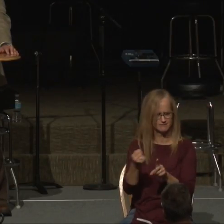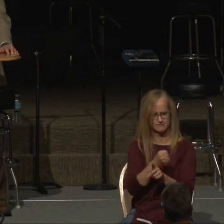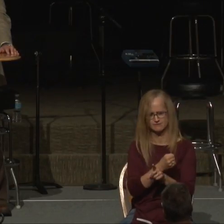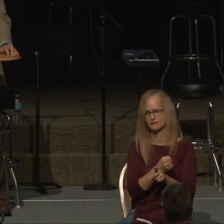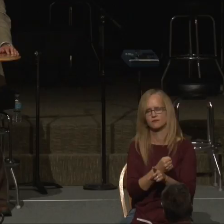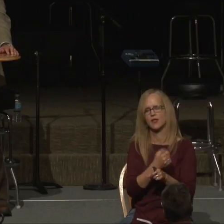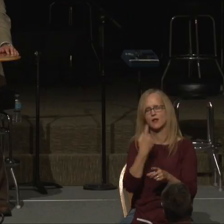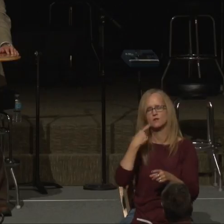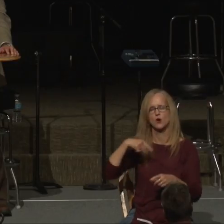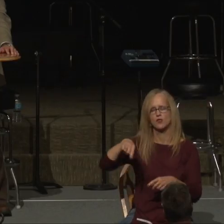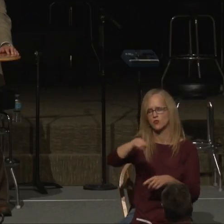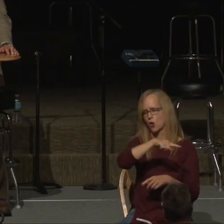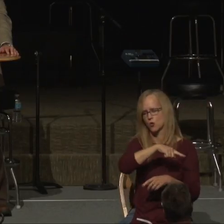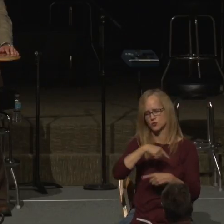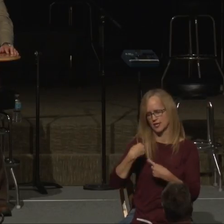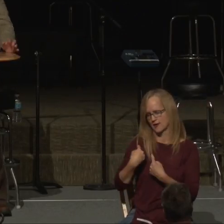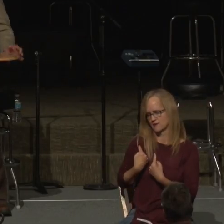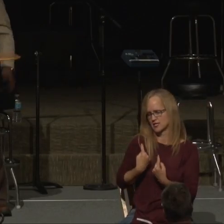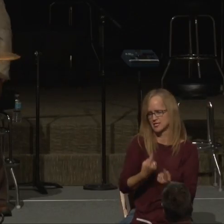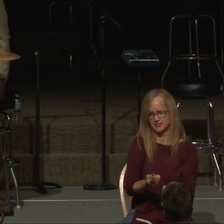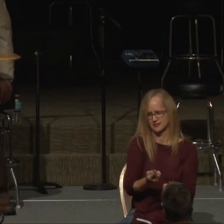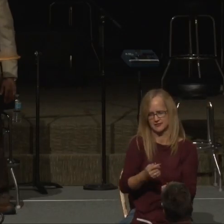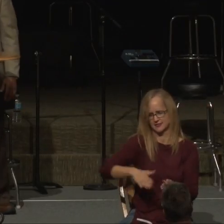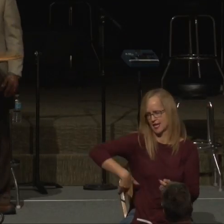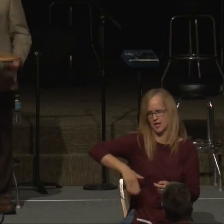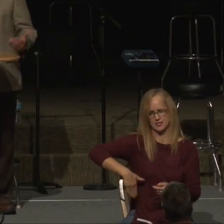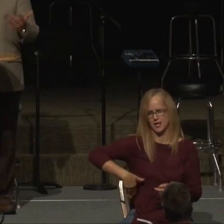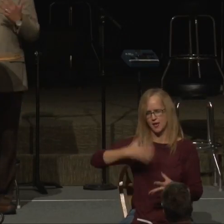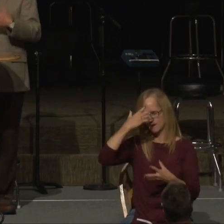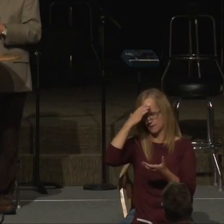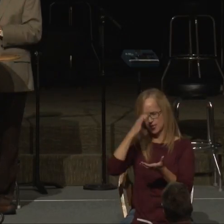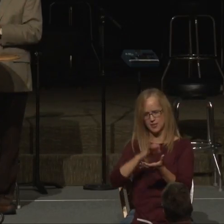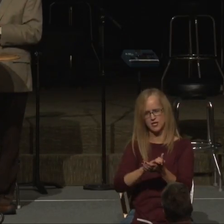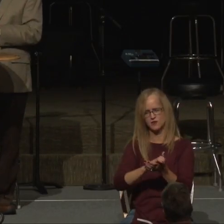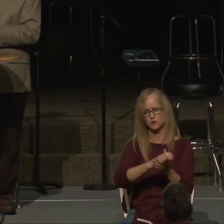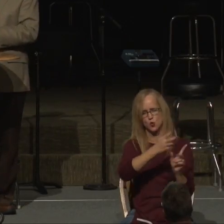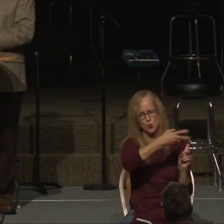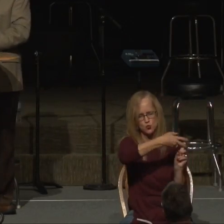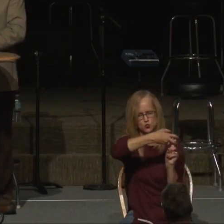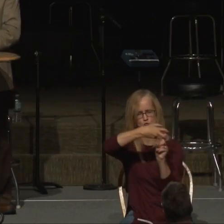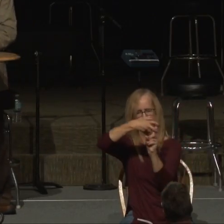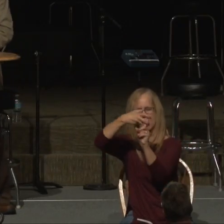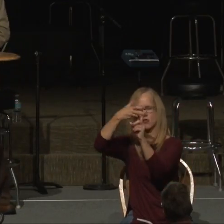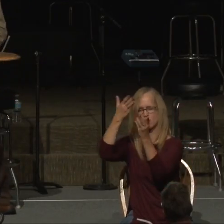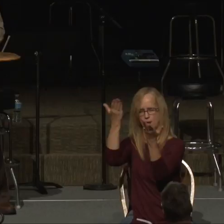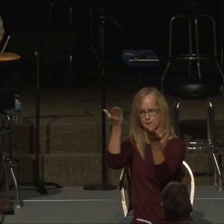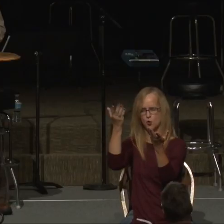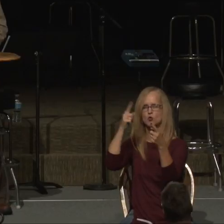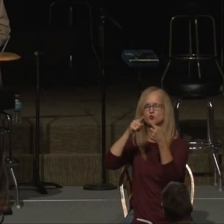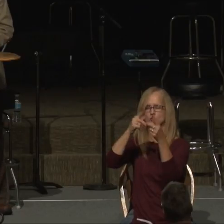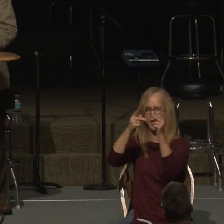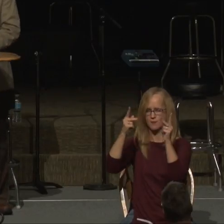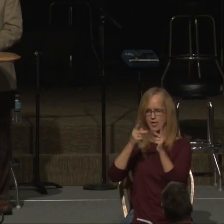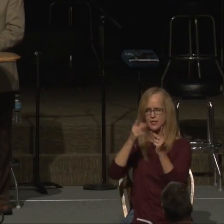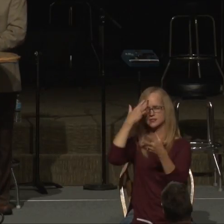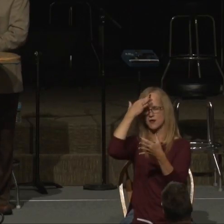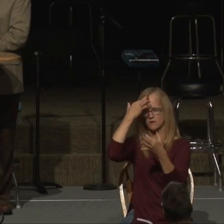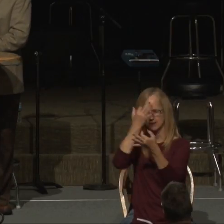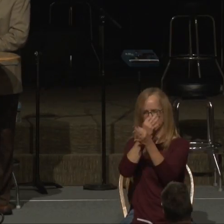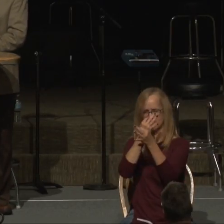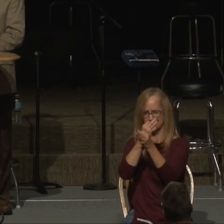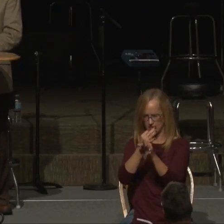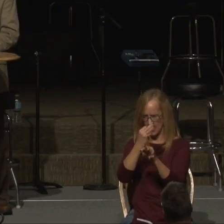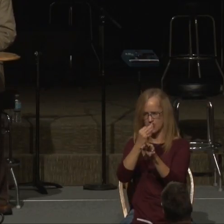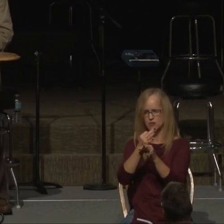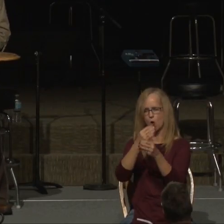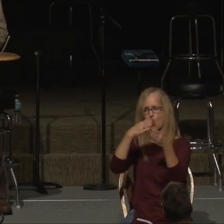And for those who have yet to believe, I pray that your Holy Spirit will draw them to that place of faith. Open that gift of